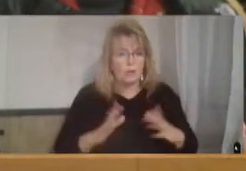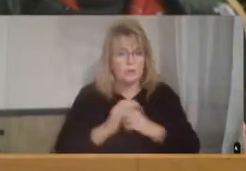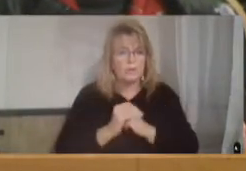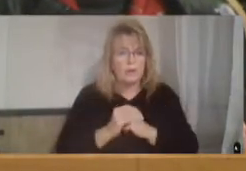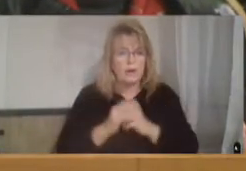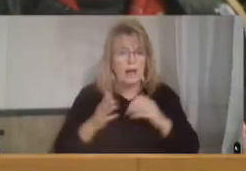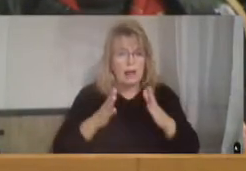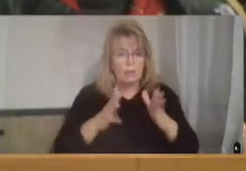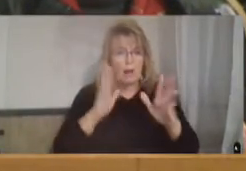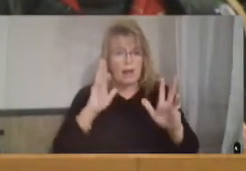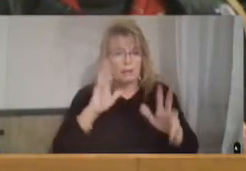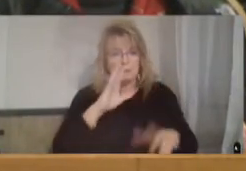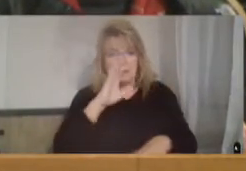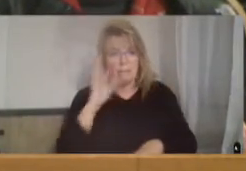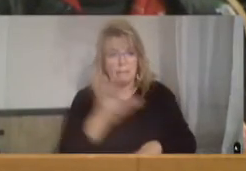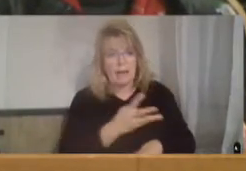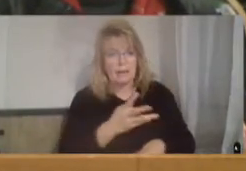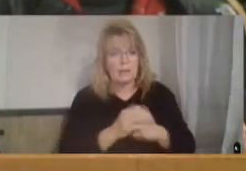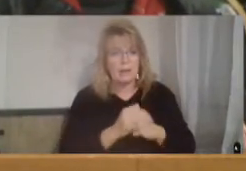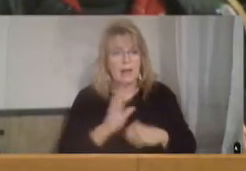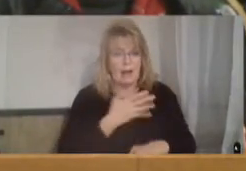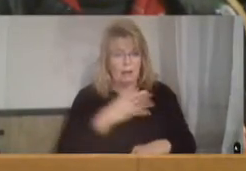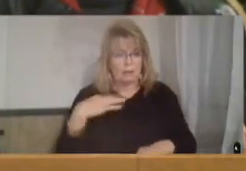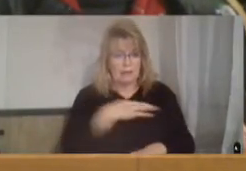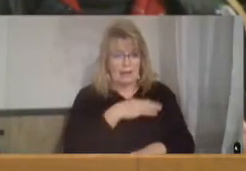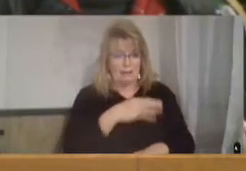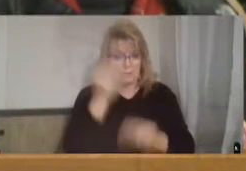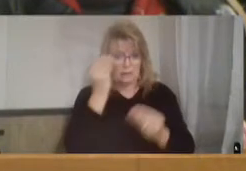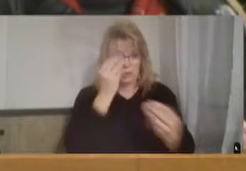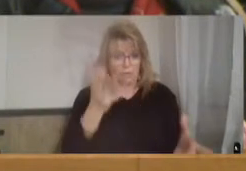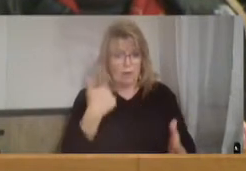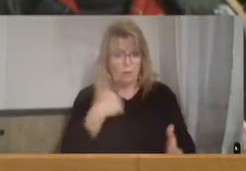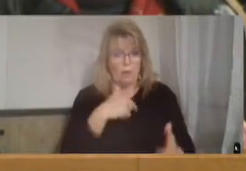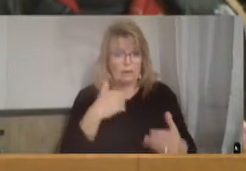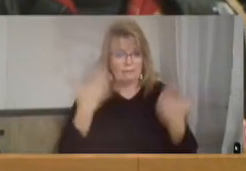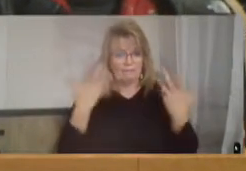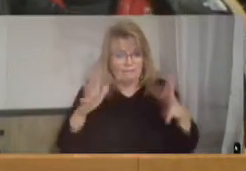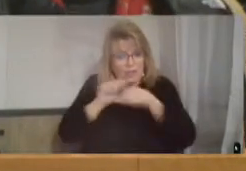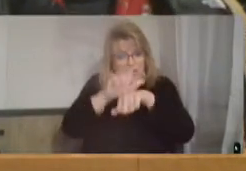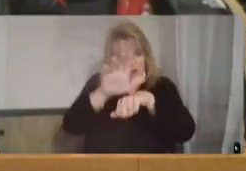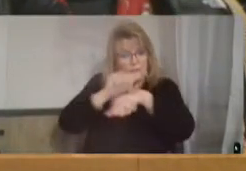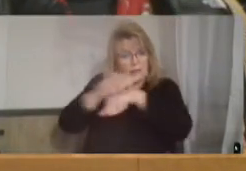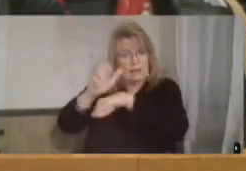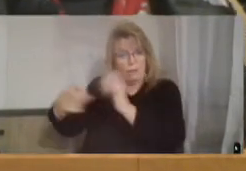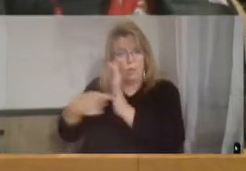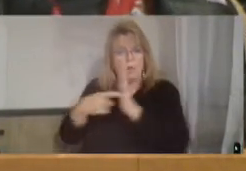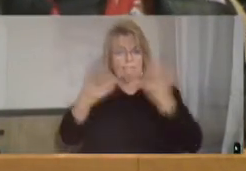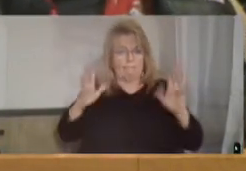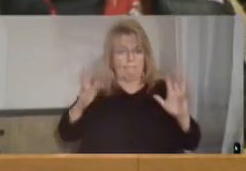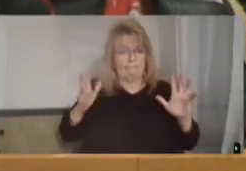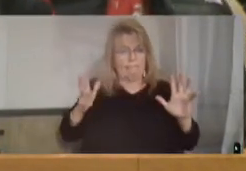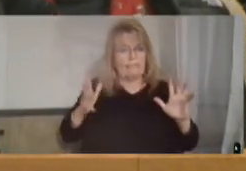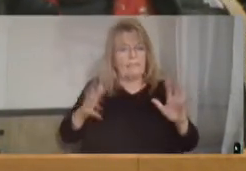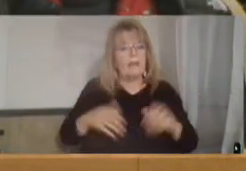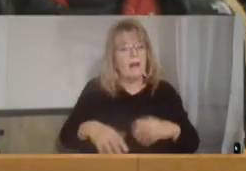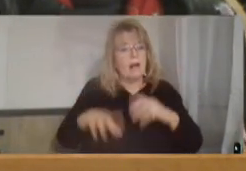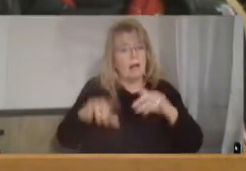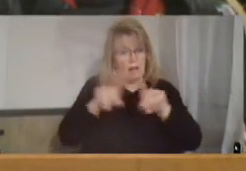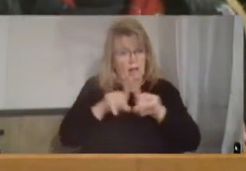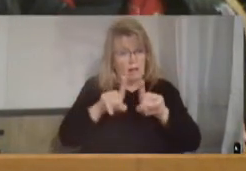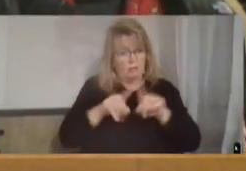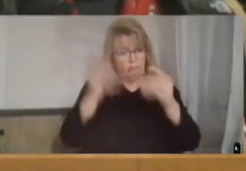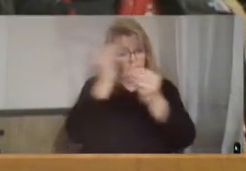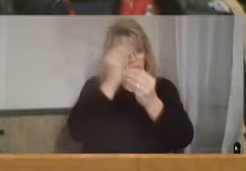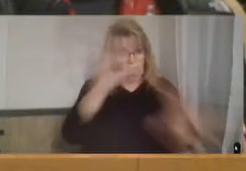question. So our staff does that notification. We have sent out all of those requirements. We also, additionally, to notify the public,